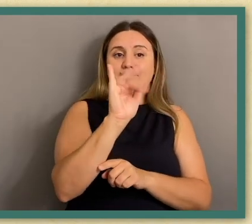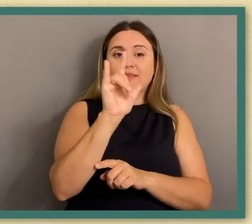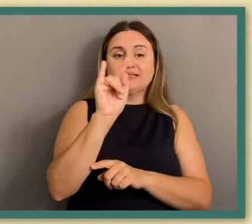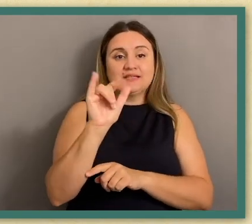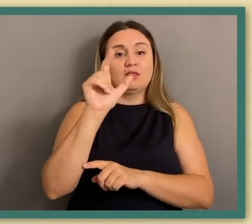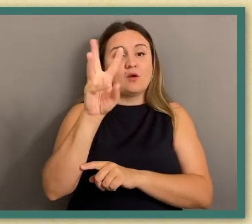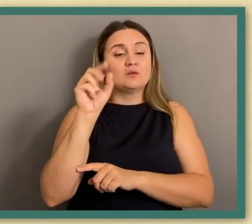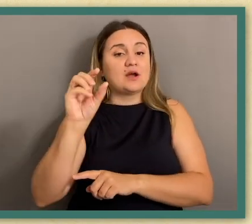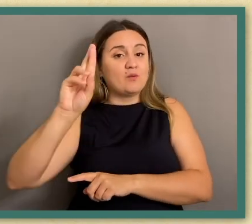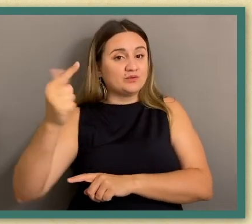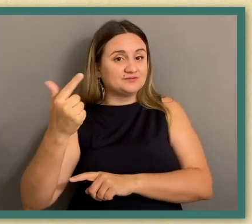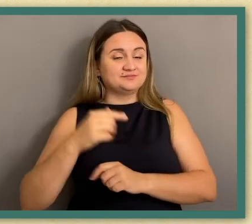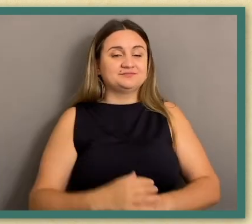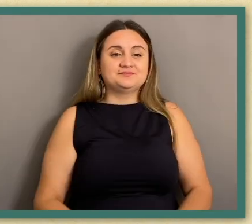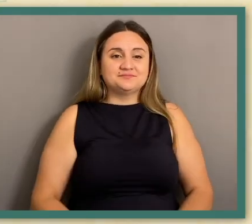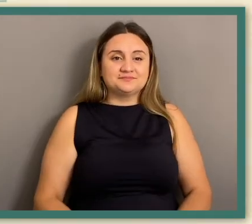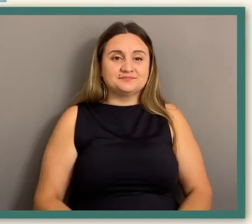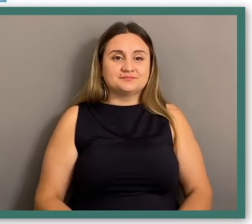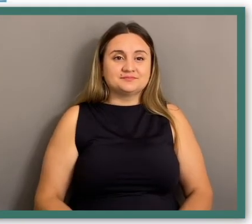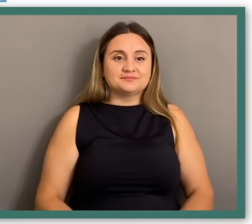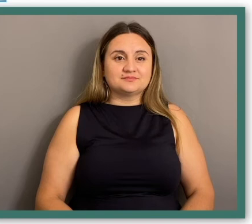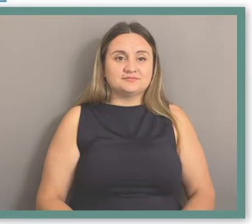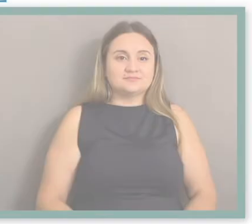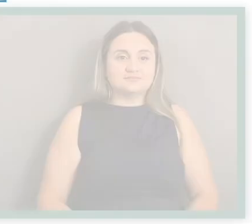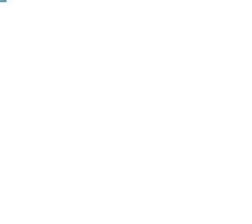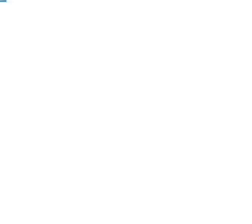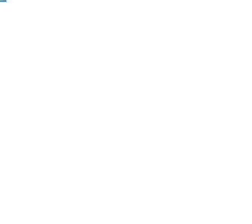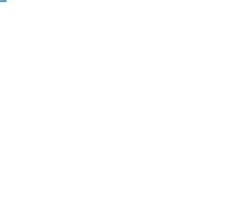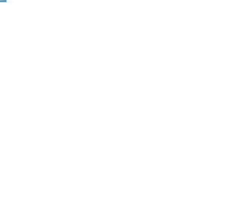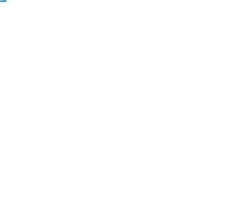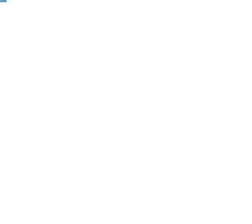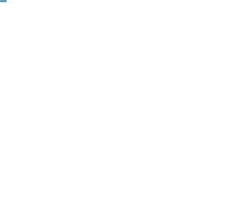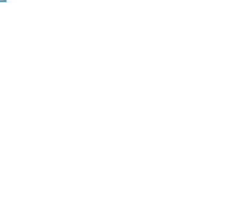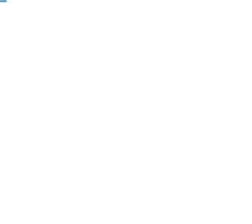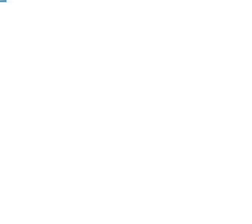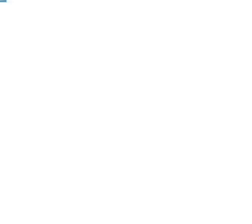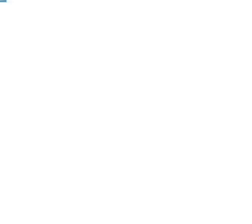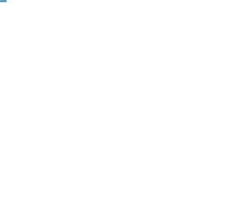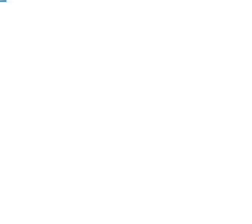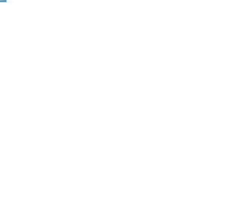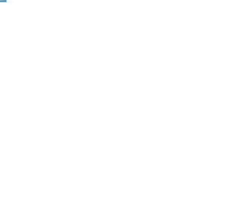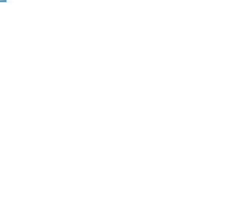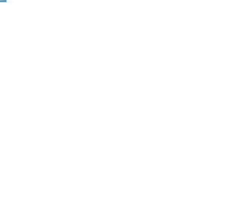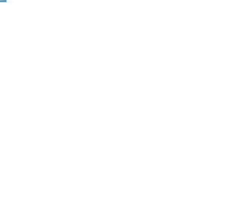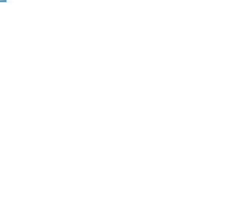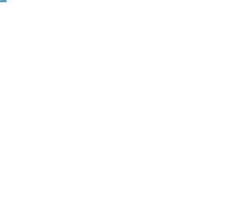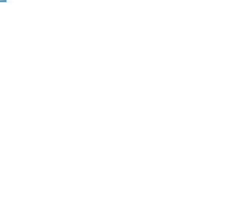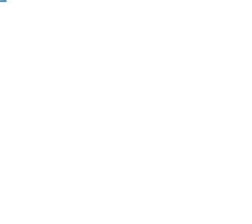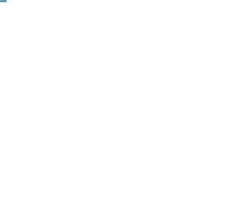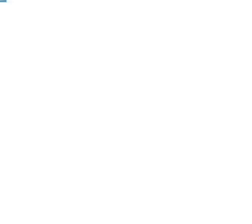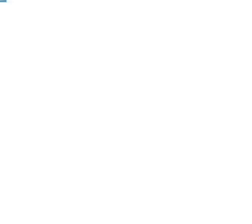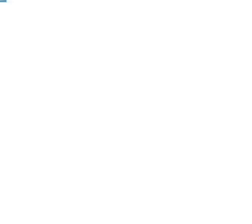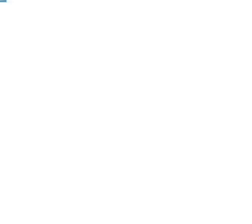azdisabilitylaw.org. Funding for this video provided by the Arizona Developmental Disabilities Planning Council.